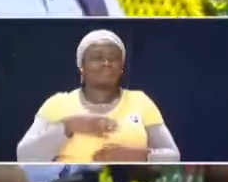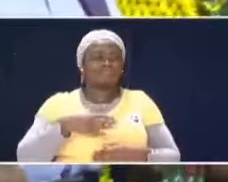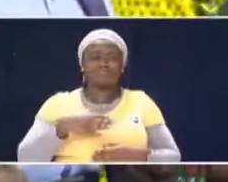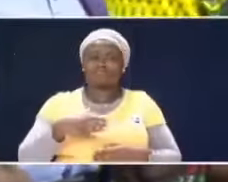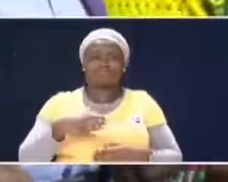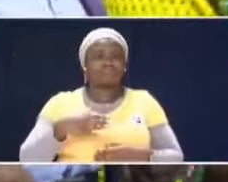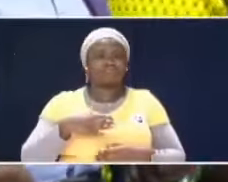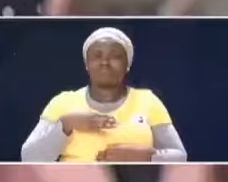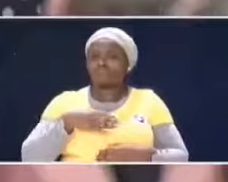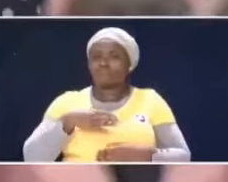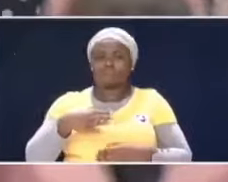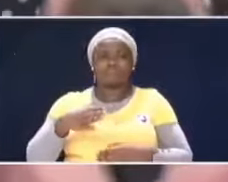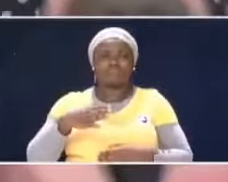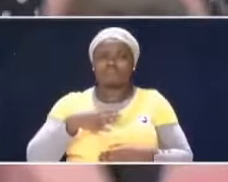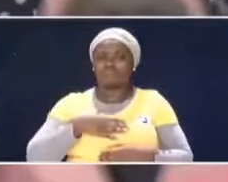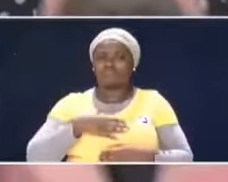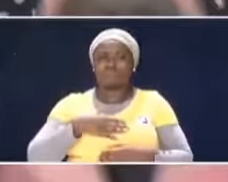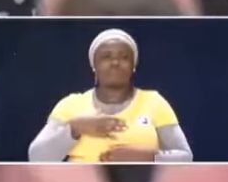Hey,